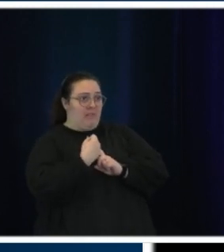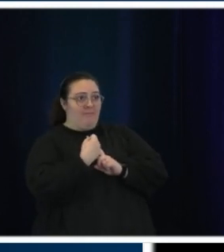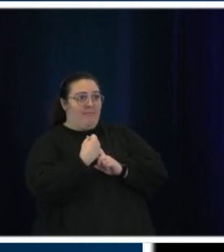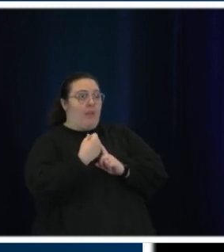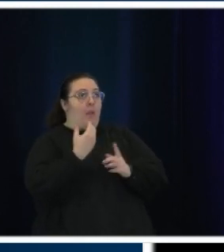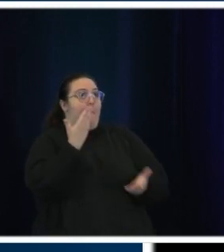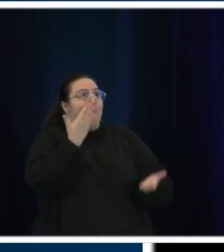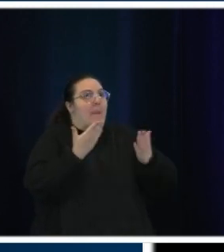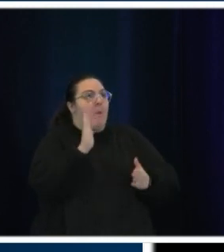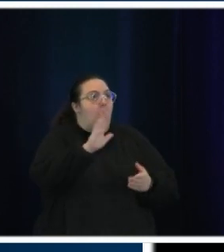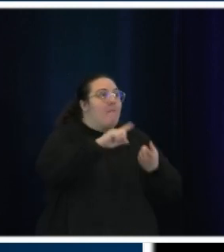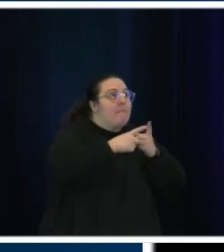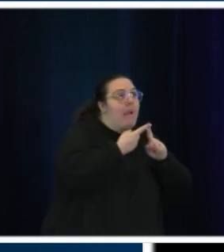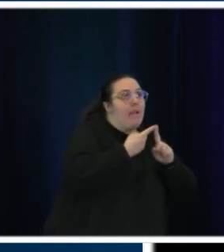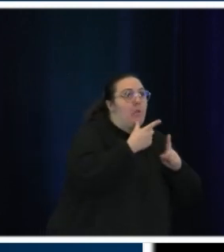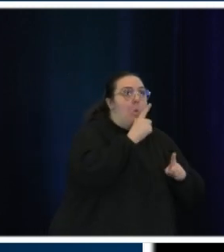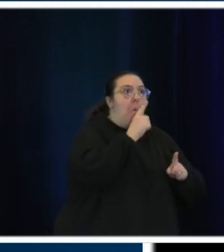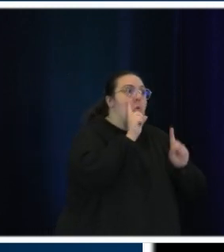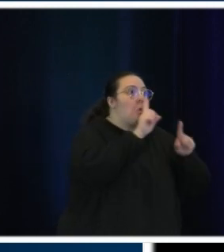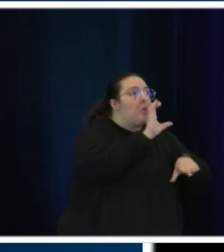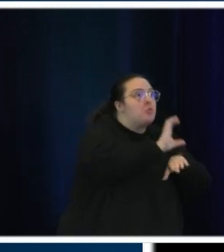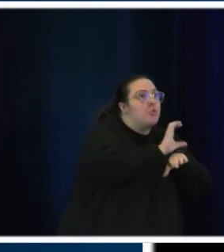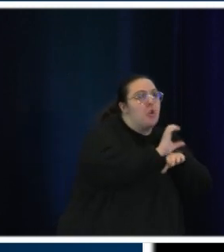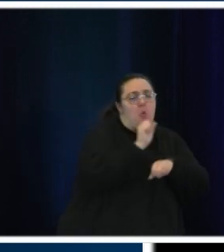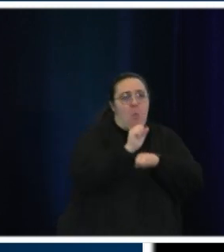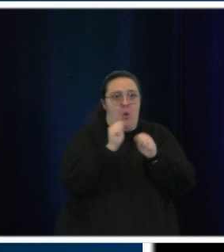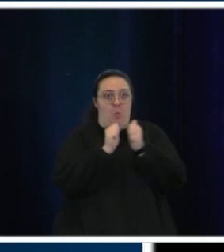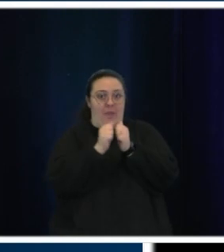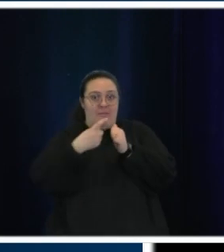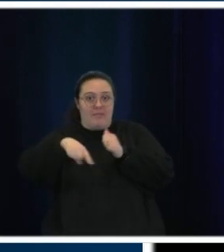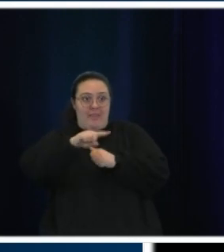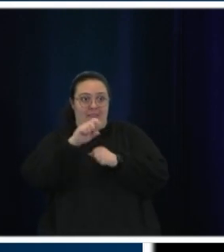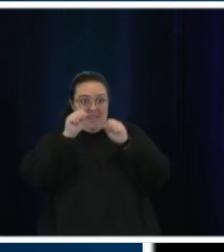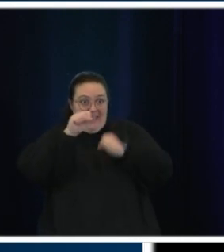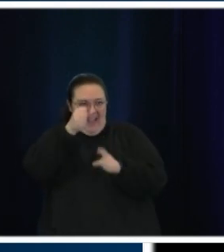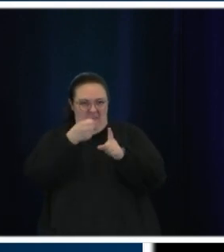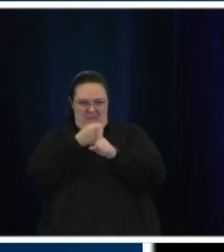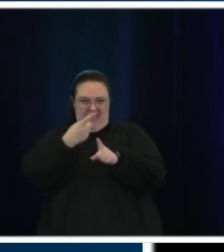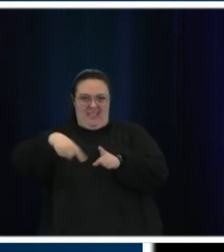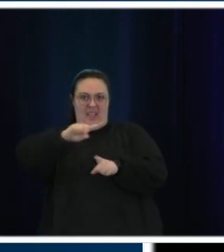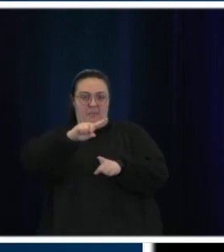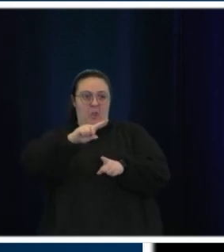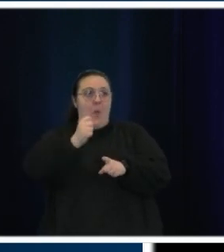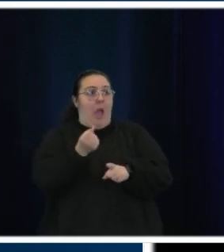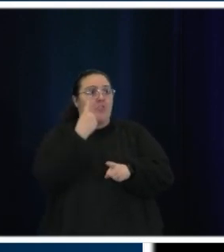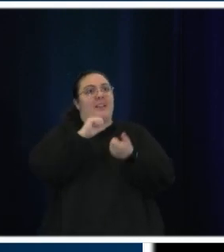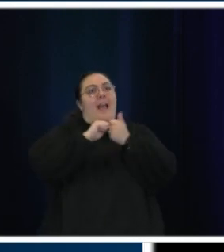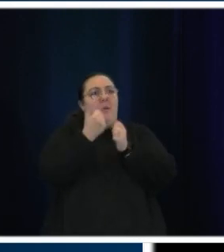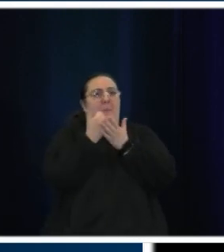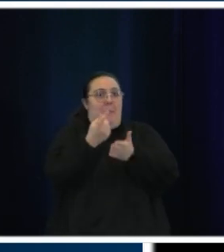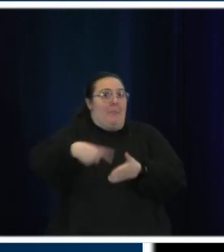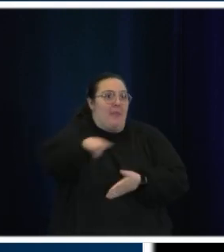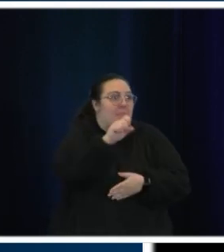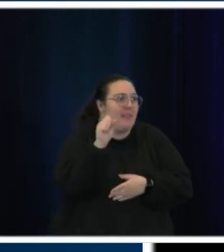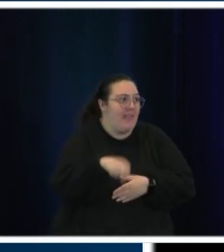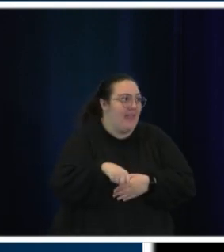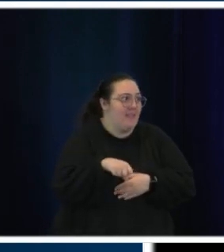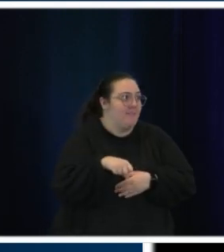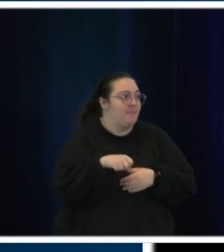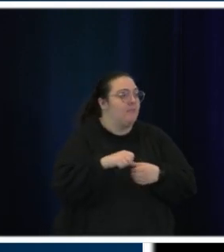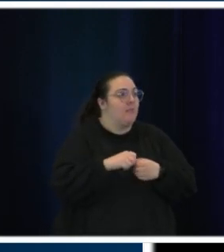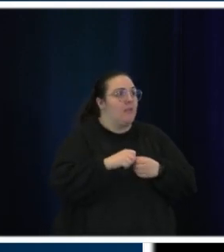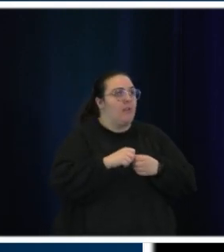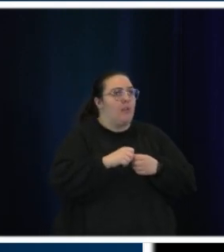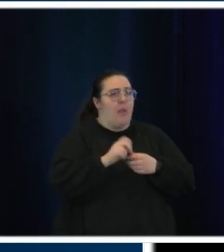go to church with. So educate yourself so you have a better understanding. Ask those you serve. If you're in a service